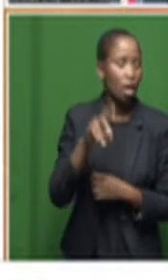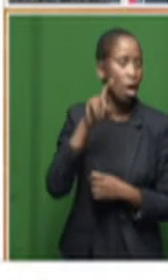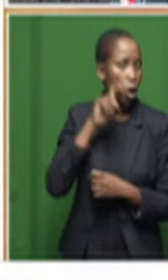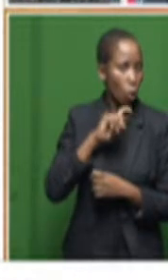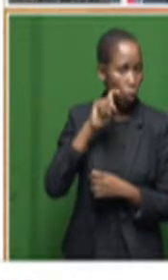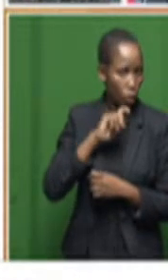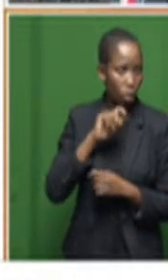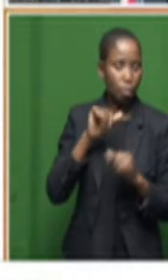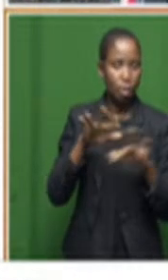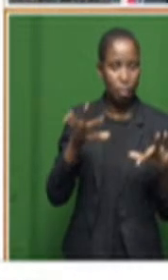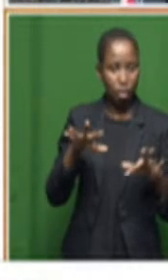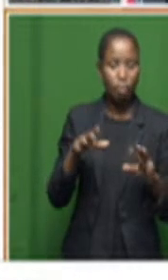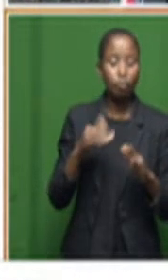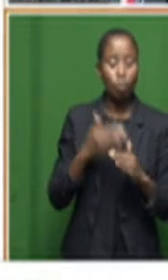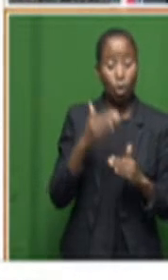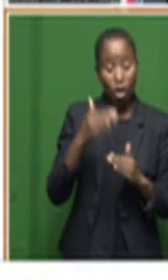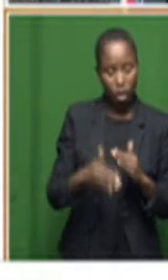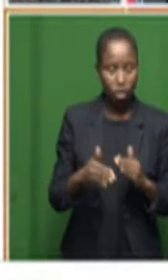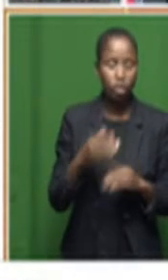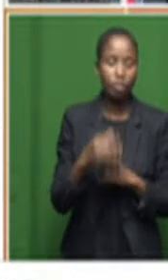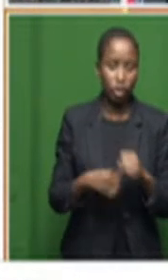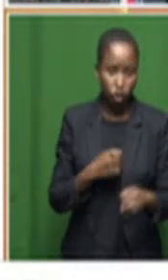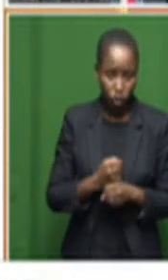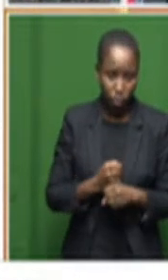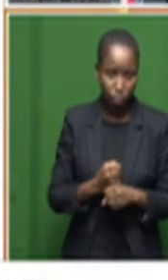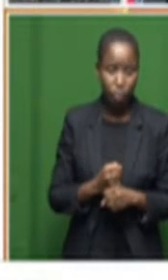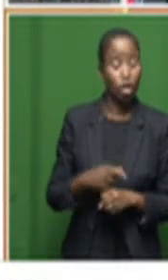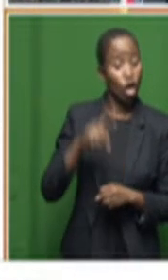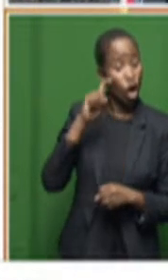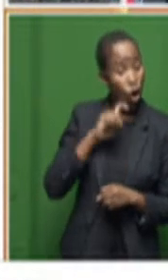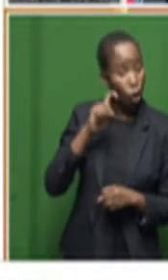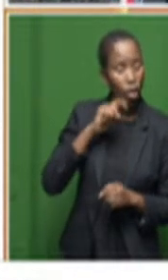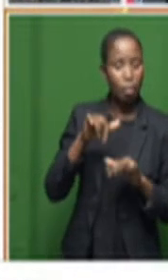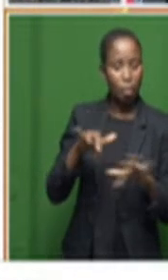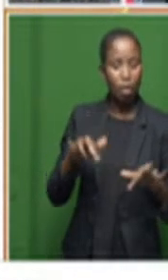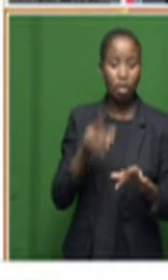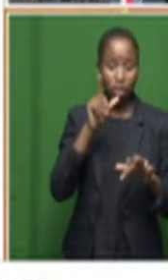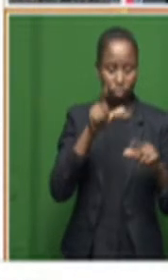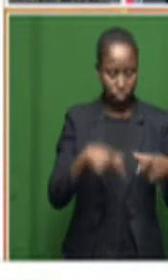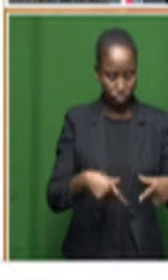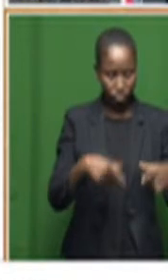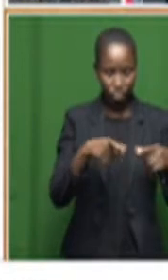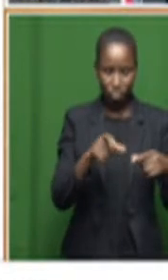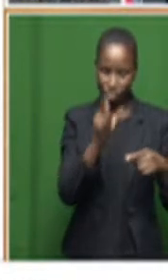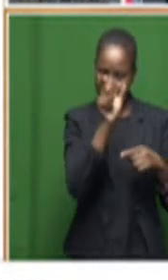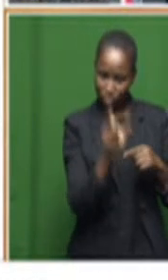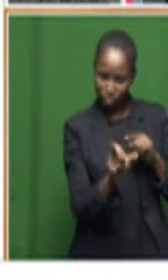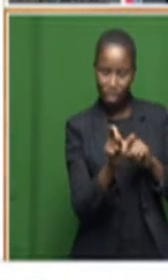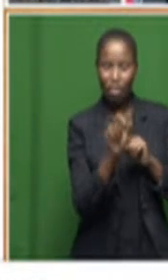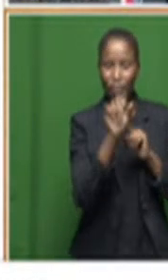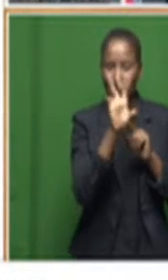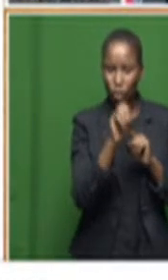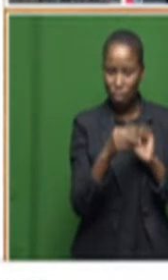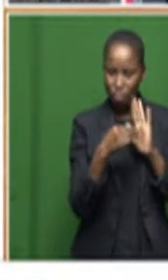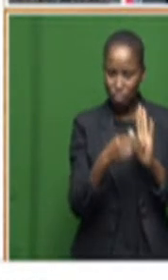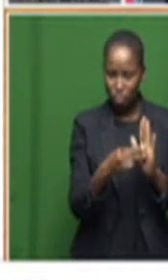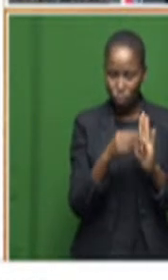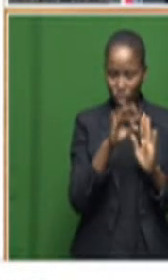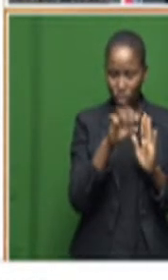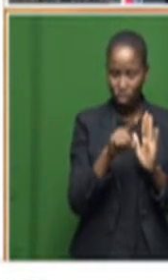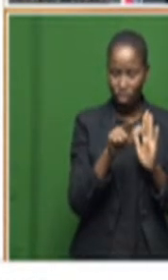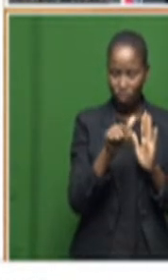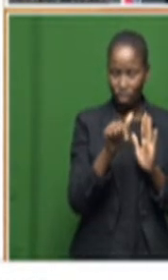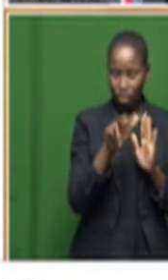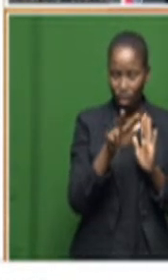the end of the year. Well, the adult population is this bar here, which is 40 million, 39.798, so call it